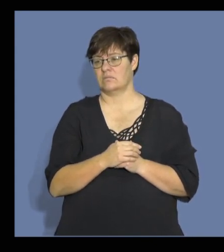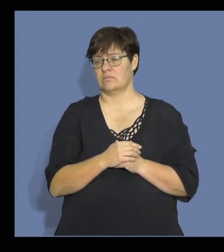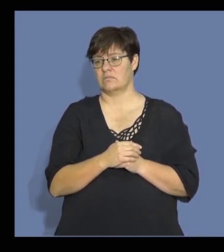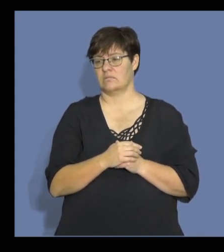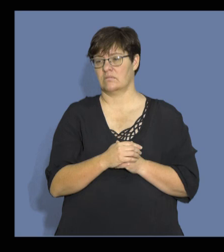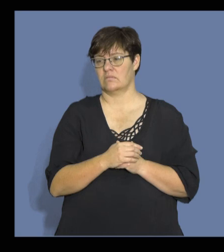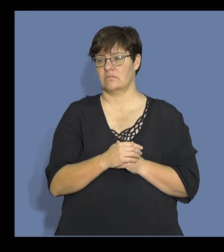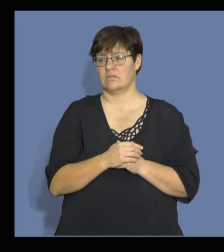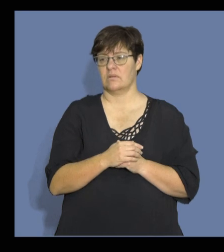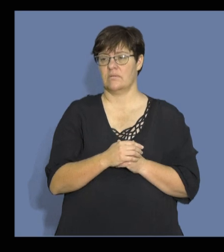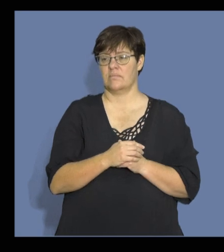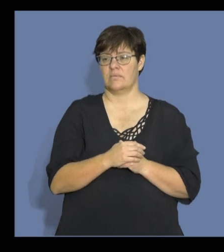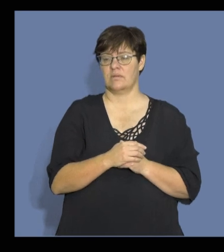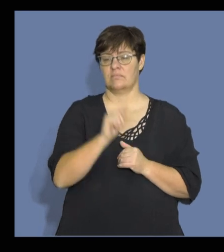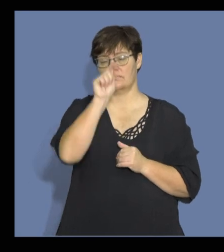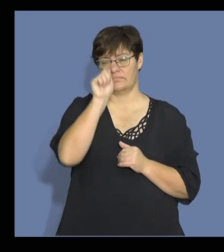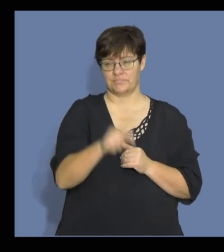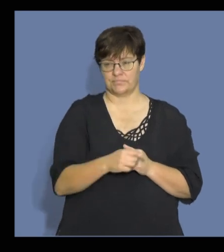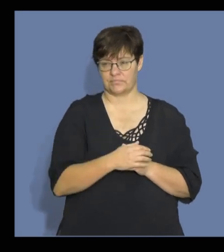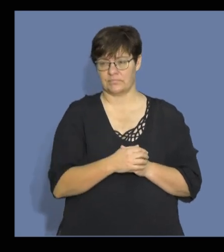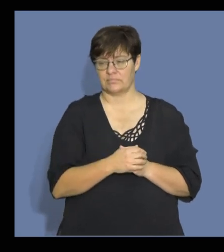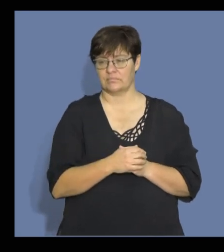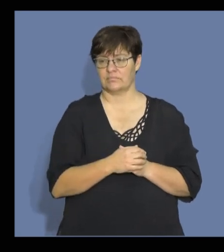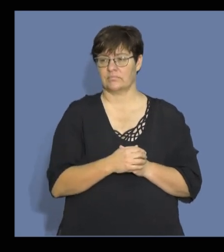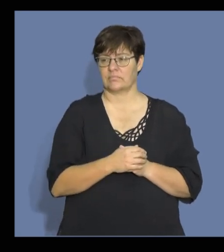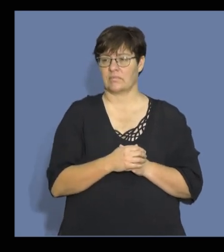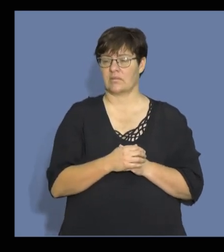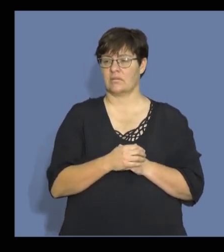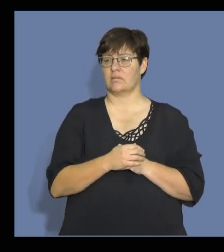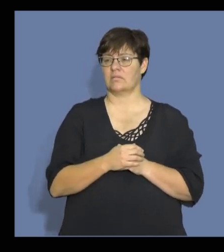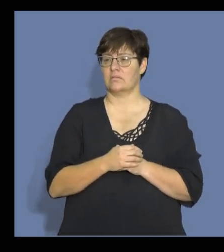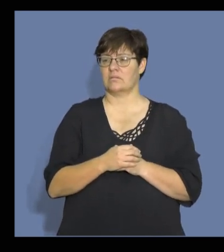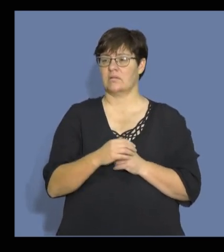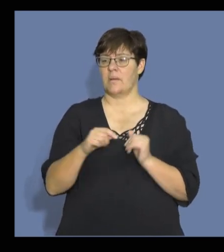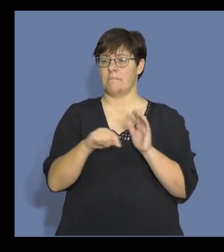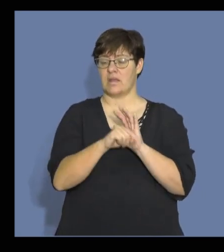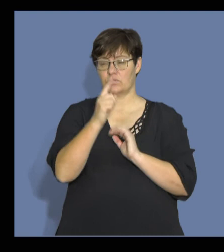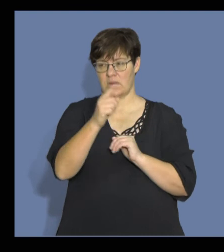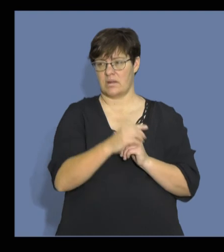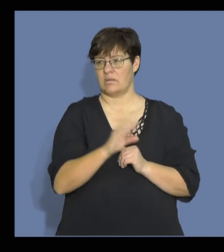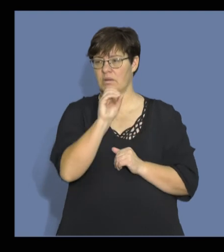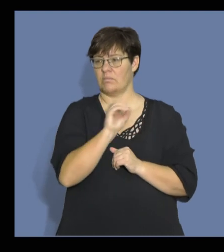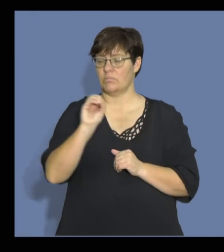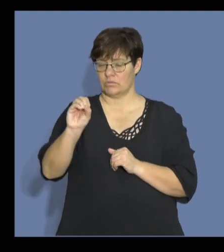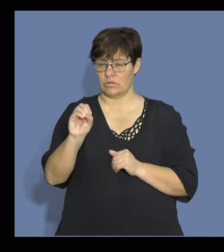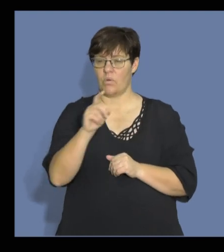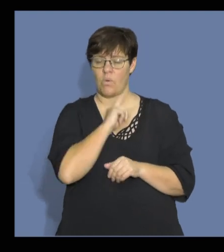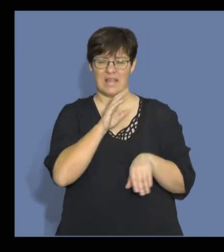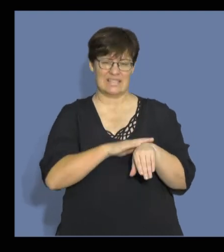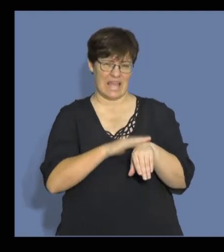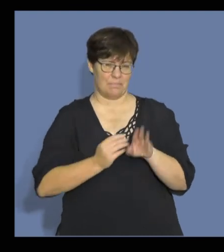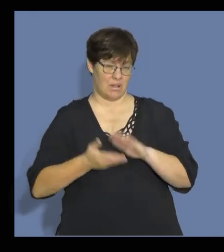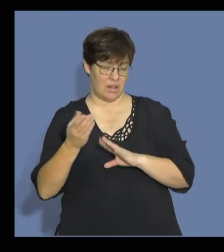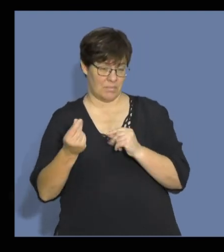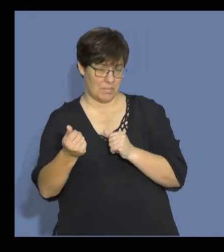I'm going to get 4,5, and my other coordinate ends up being minus 1. And I've just written that down because